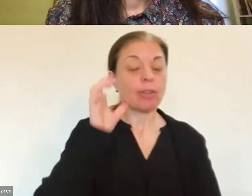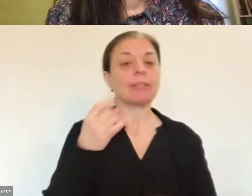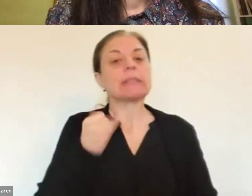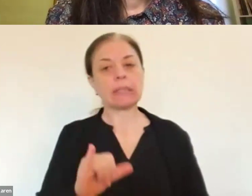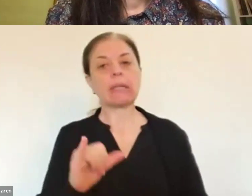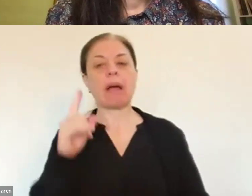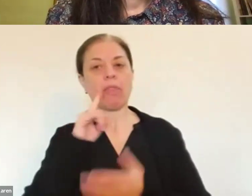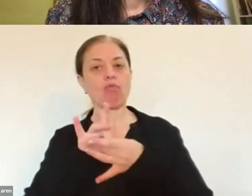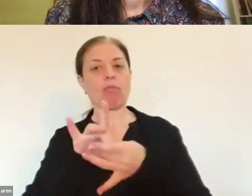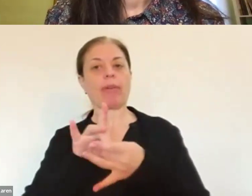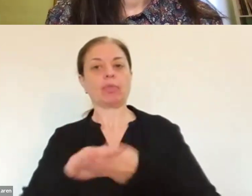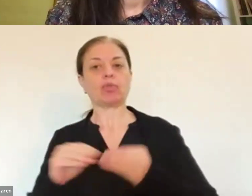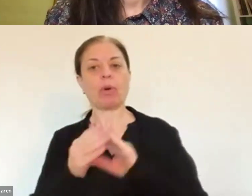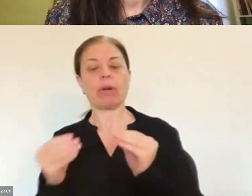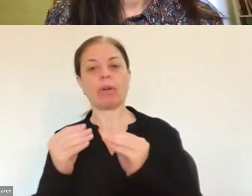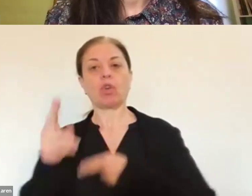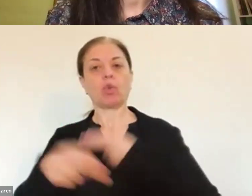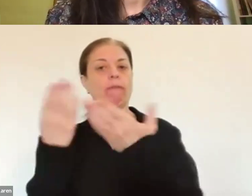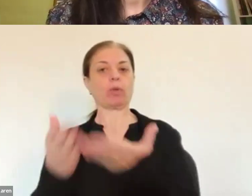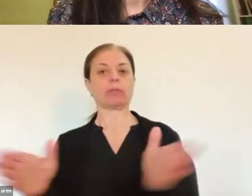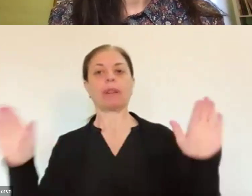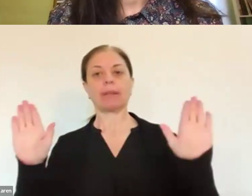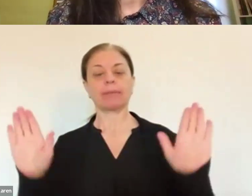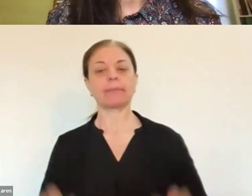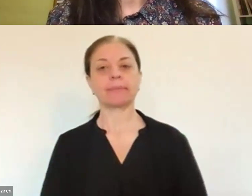a relatable story just universally. Yeah.